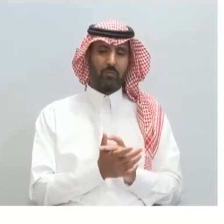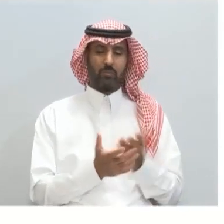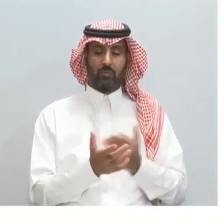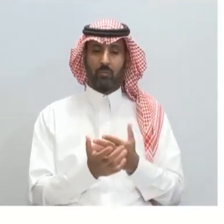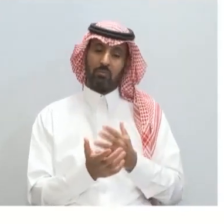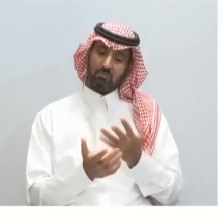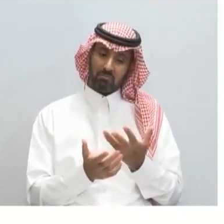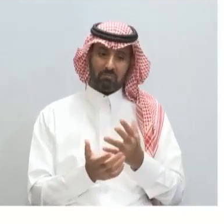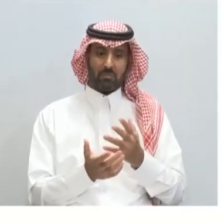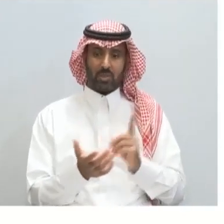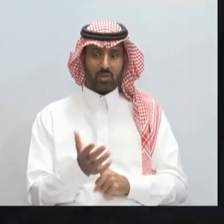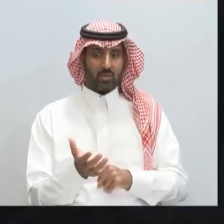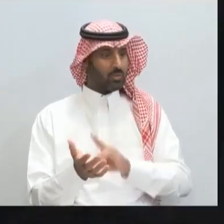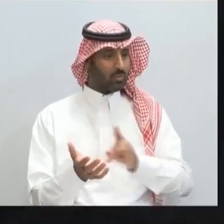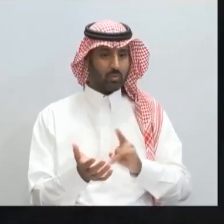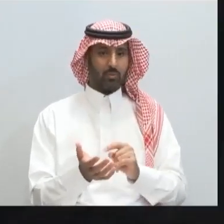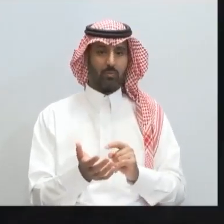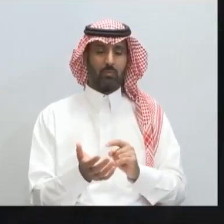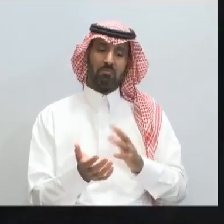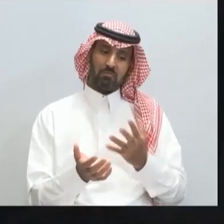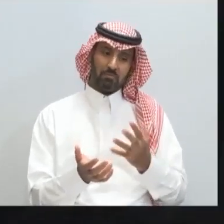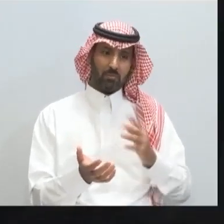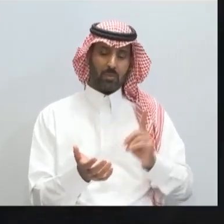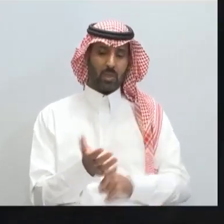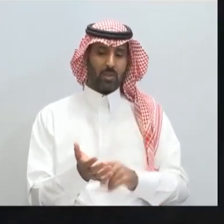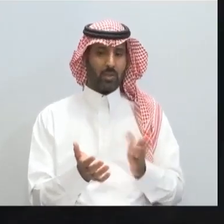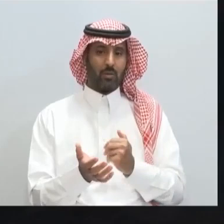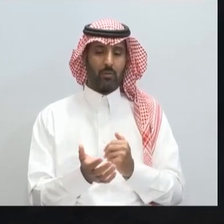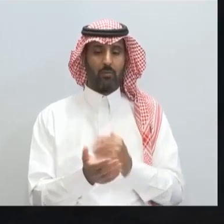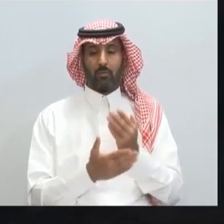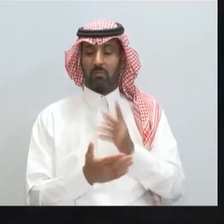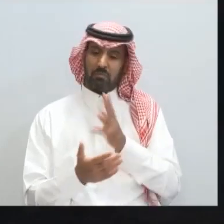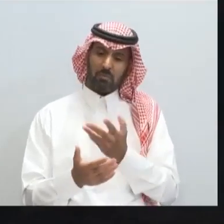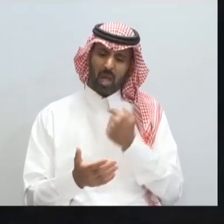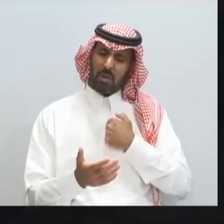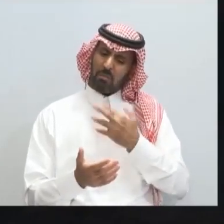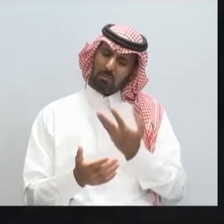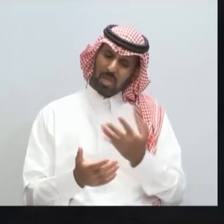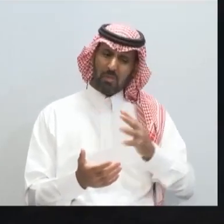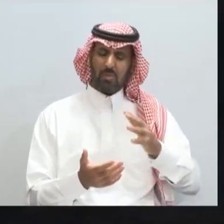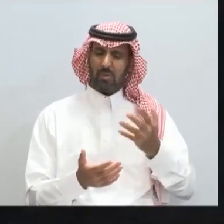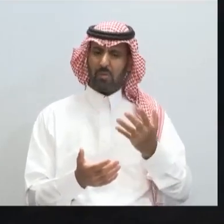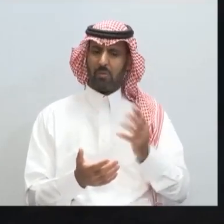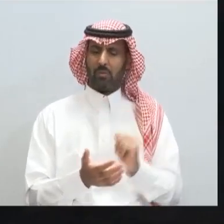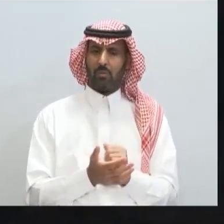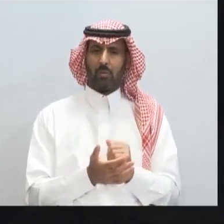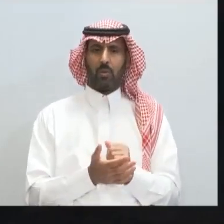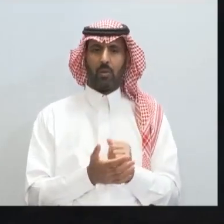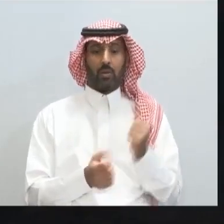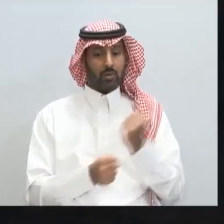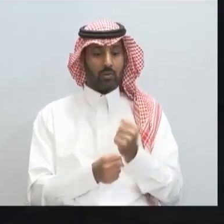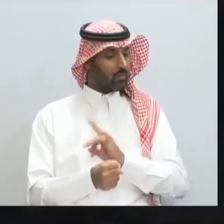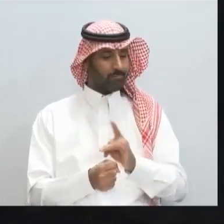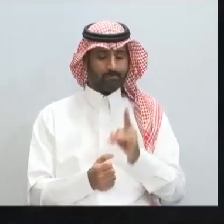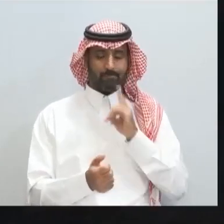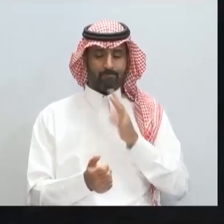hypothetical means not real hypothetical not real something that is something that didn't happen